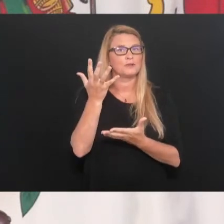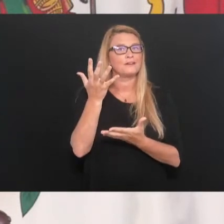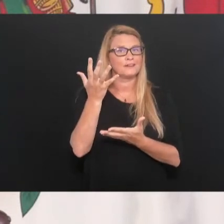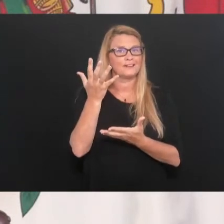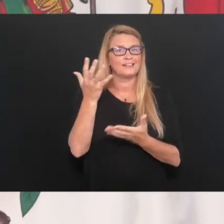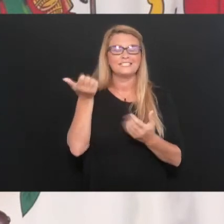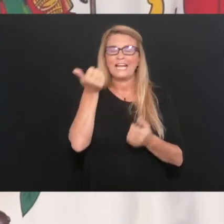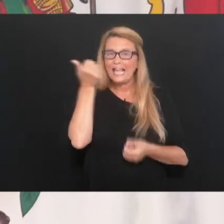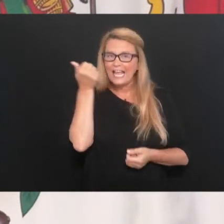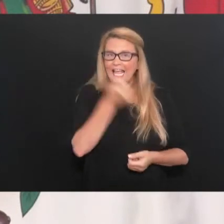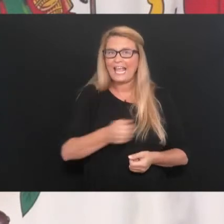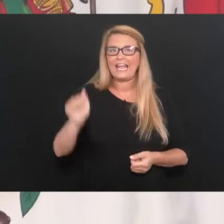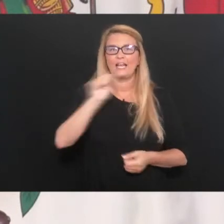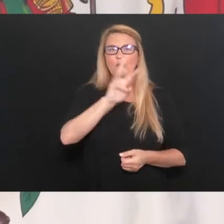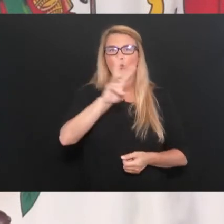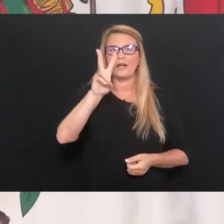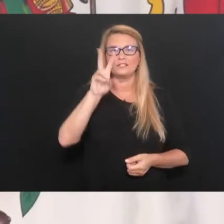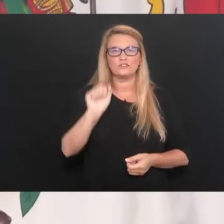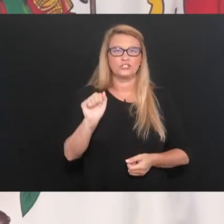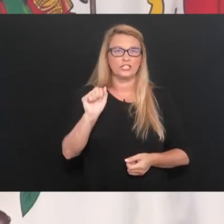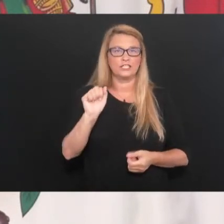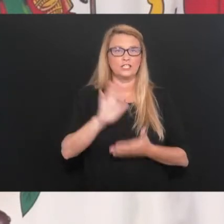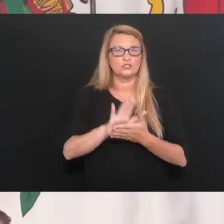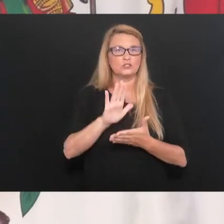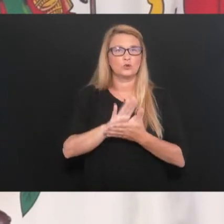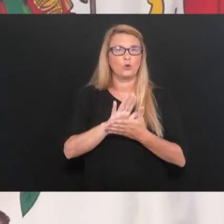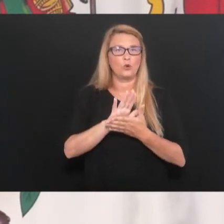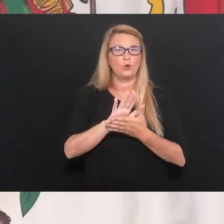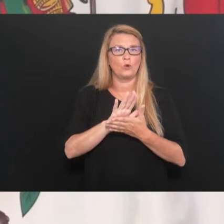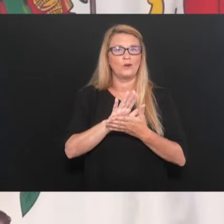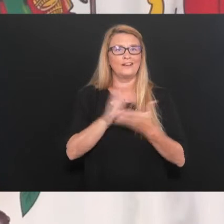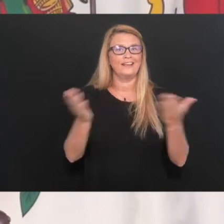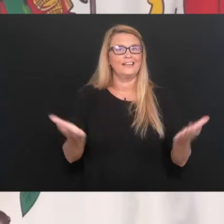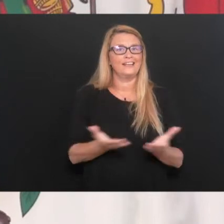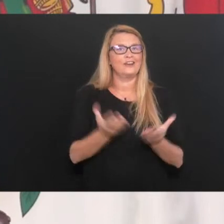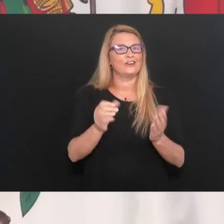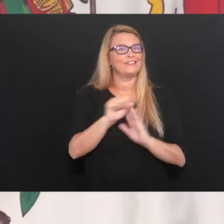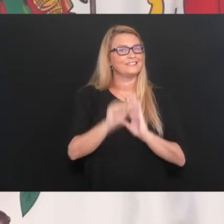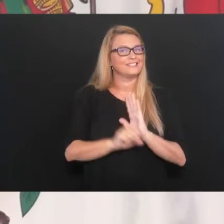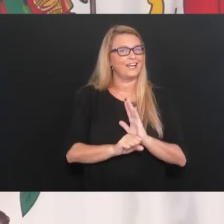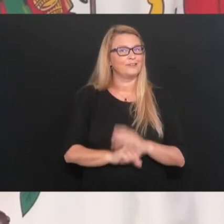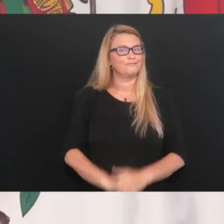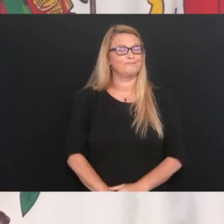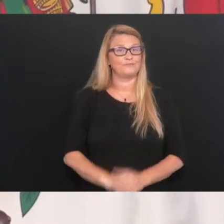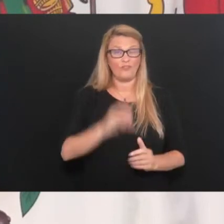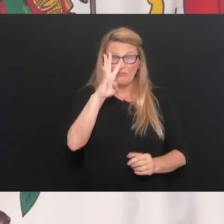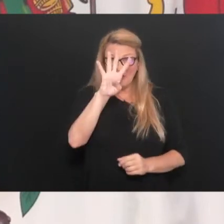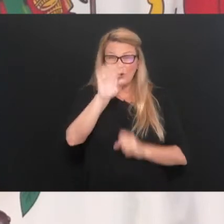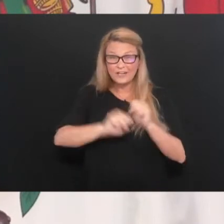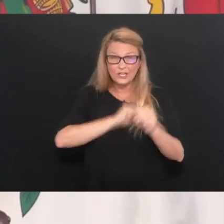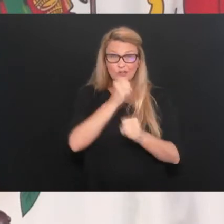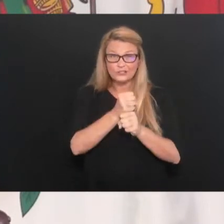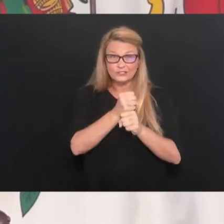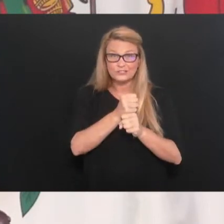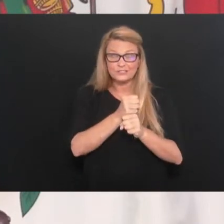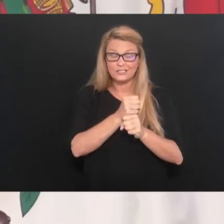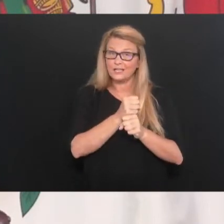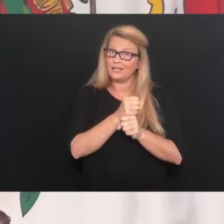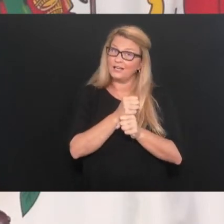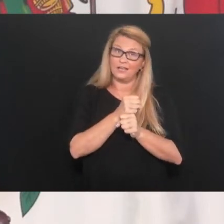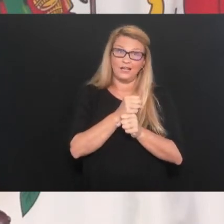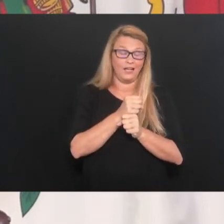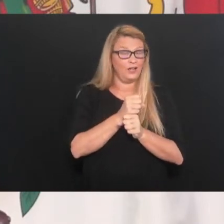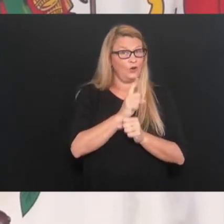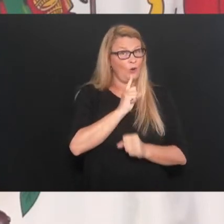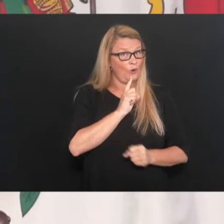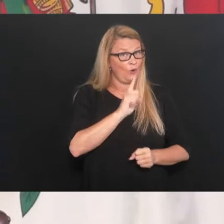scholarship to any institution that you pick in the state of West Virginia. 4 years. Absolutely without